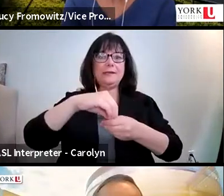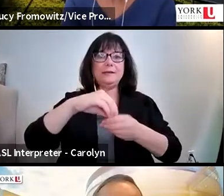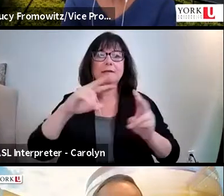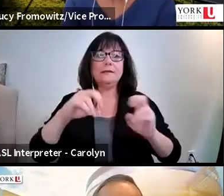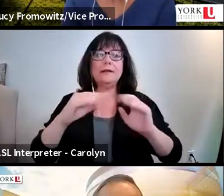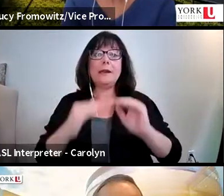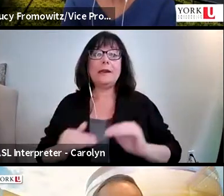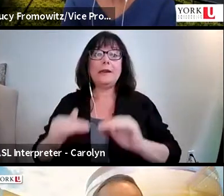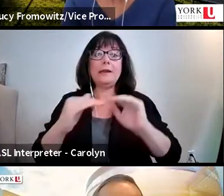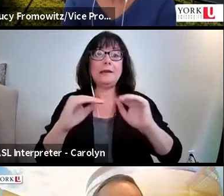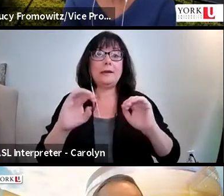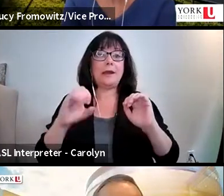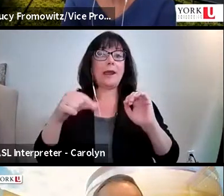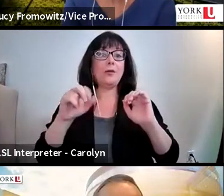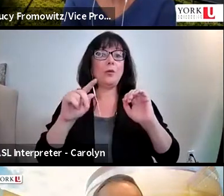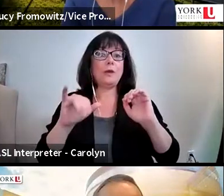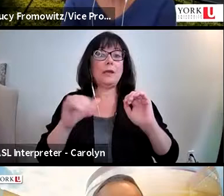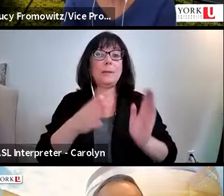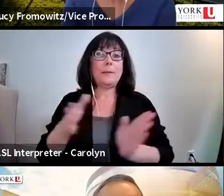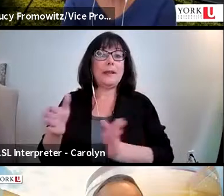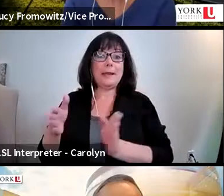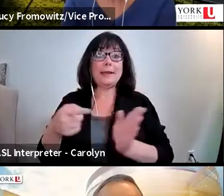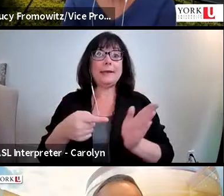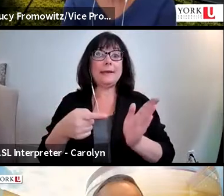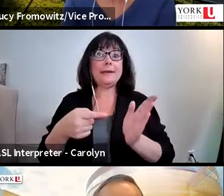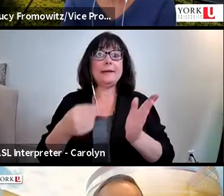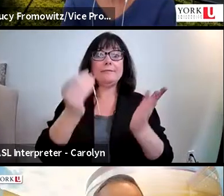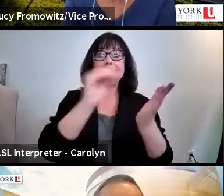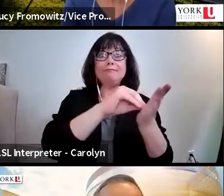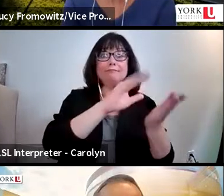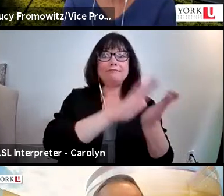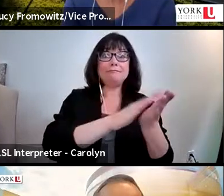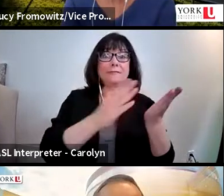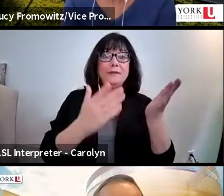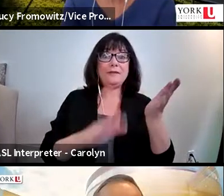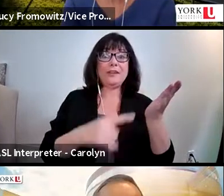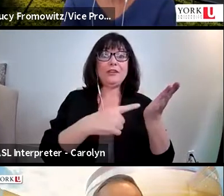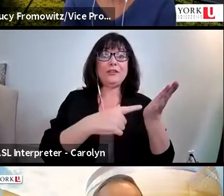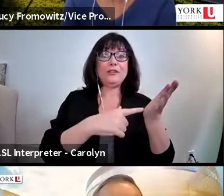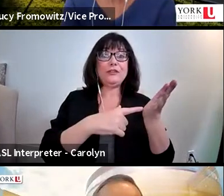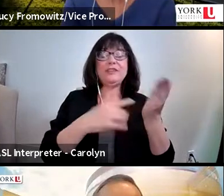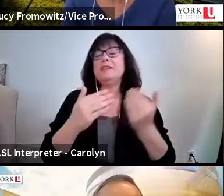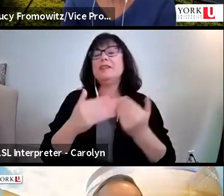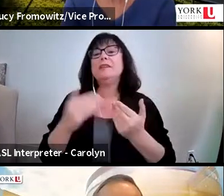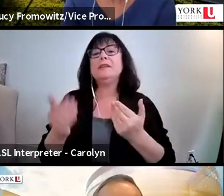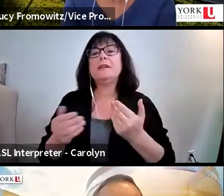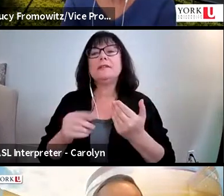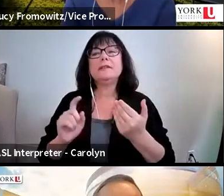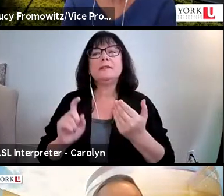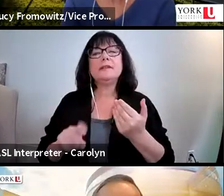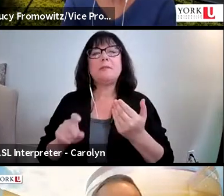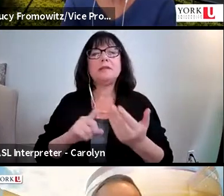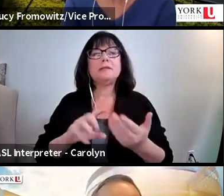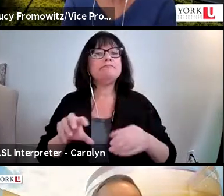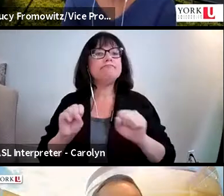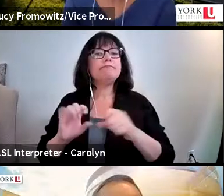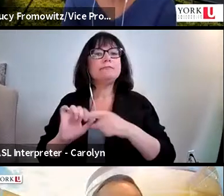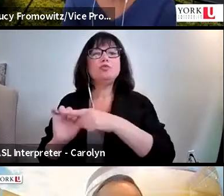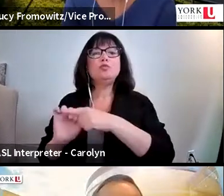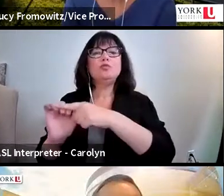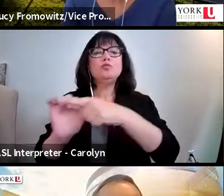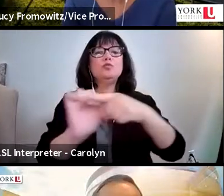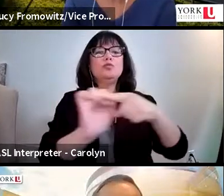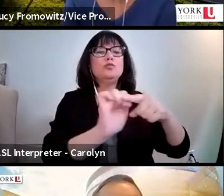stop there. Then we have to think about what training is necessary. So how do we build that culture? How do we, to answer your question, how